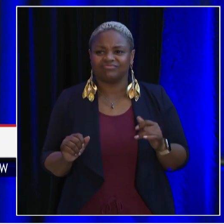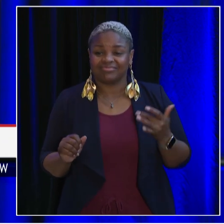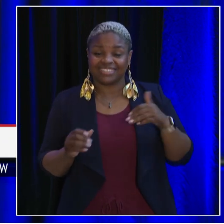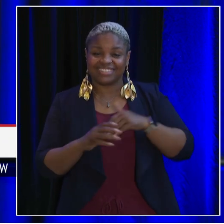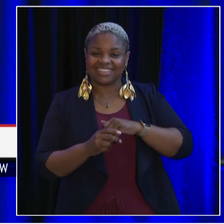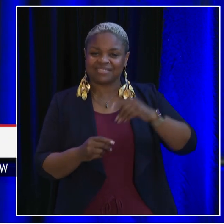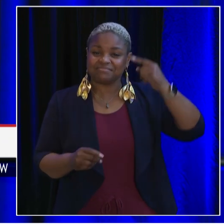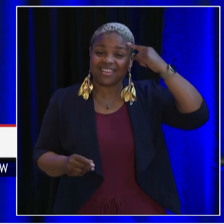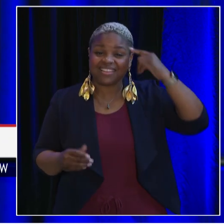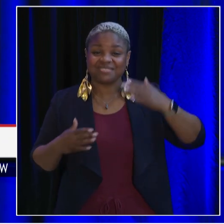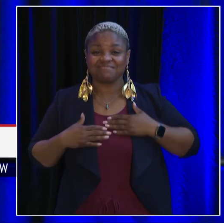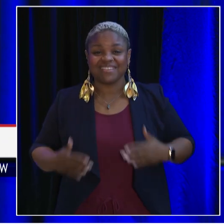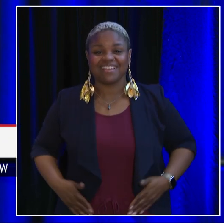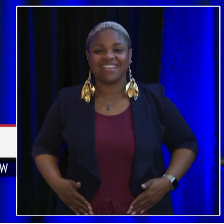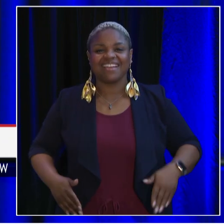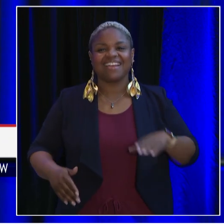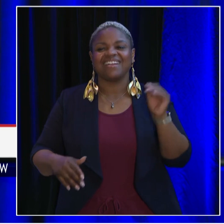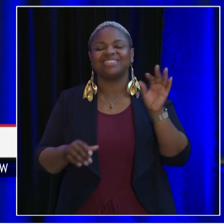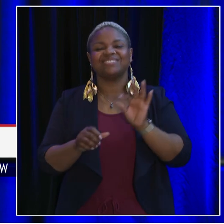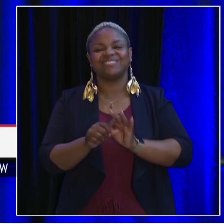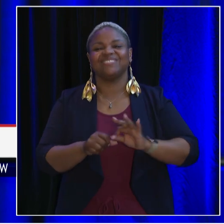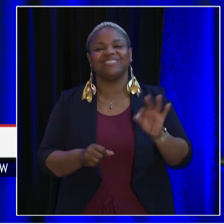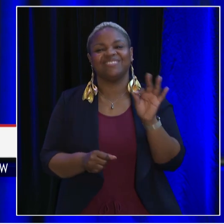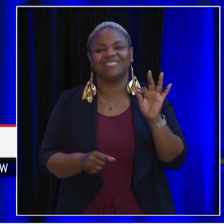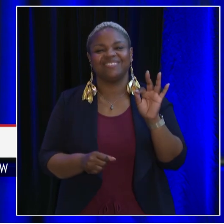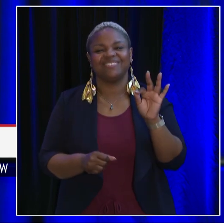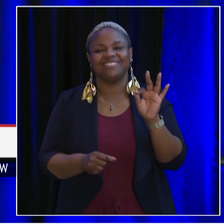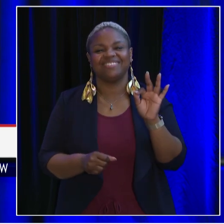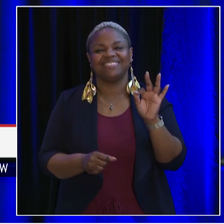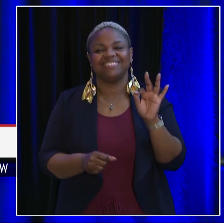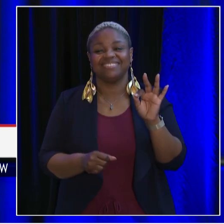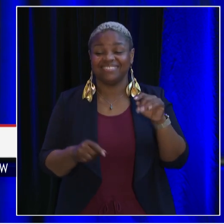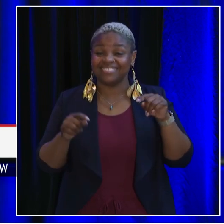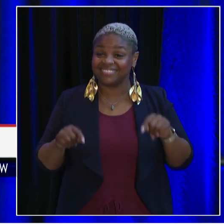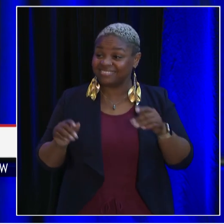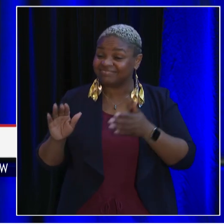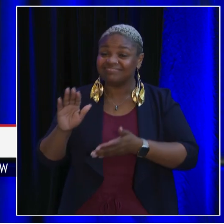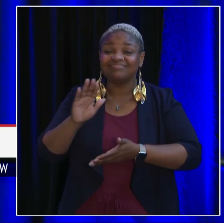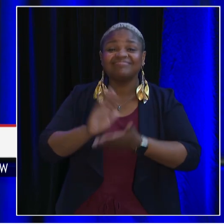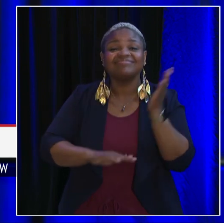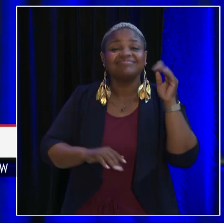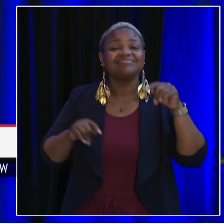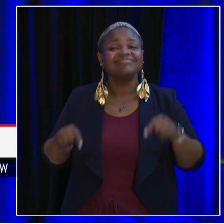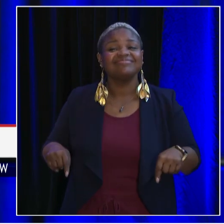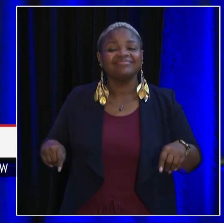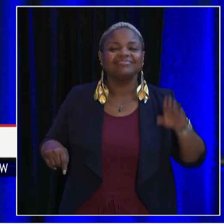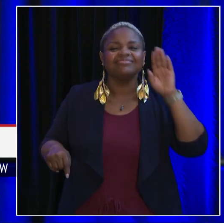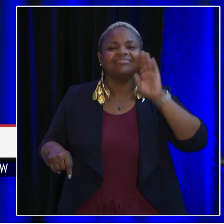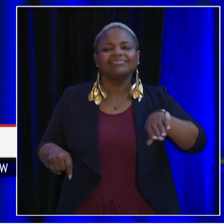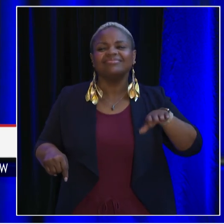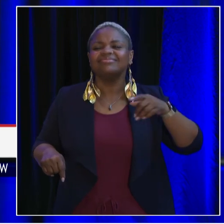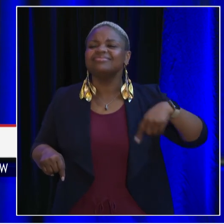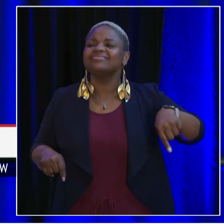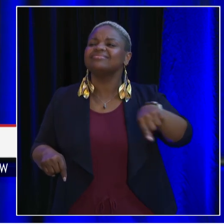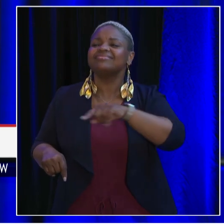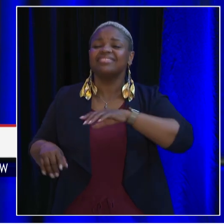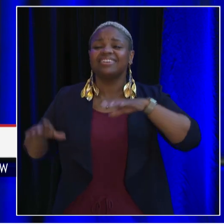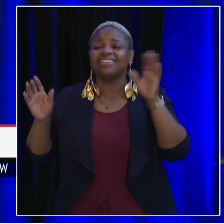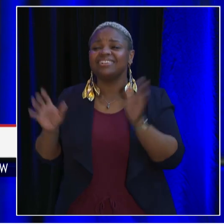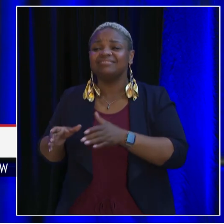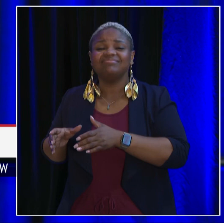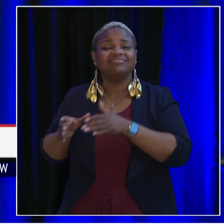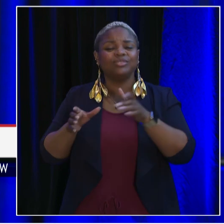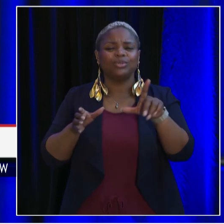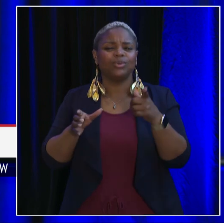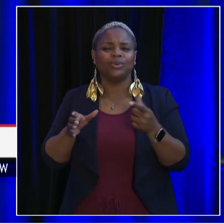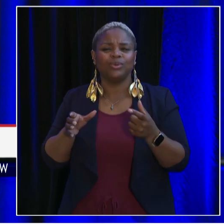body, and in spirit. And when we leave this place, we will know that we have been together, but working towards a